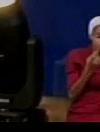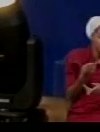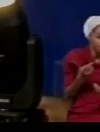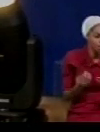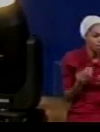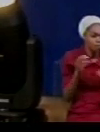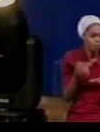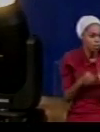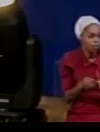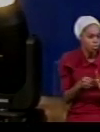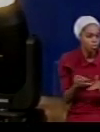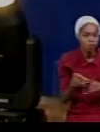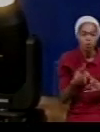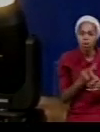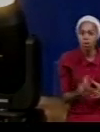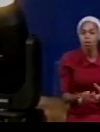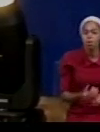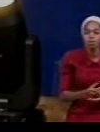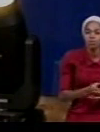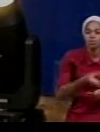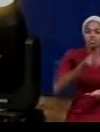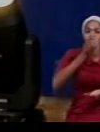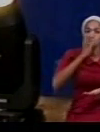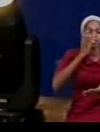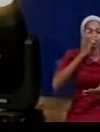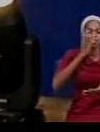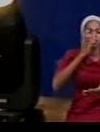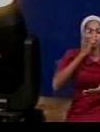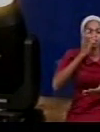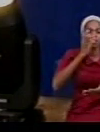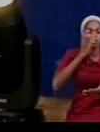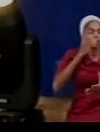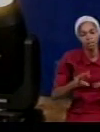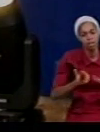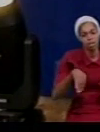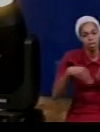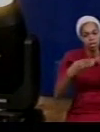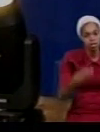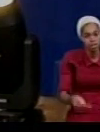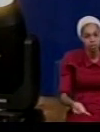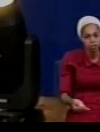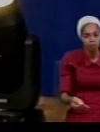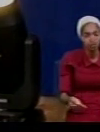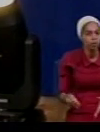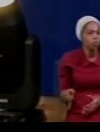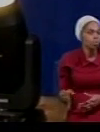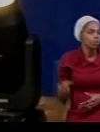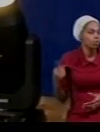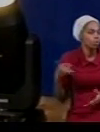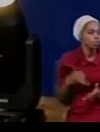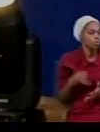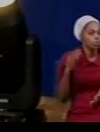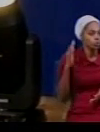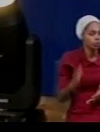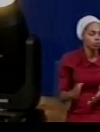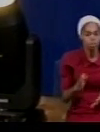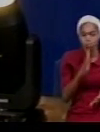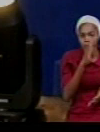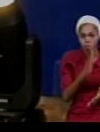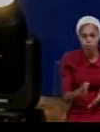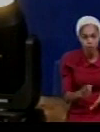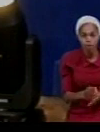rationale behind all this thing? It is still the old story of not accepting the full